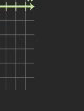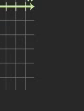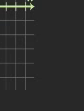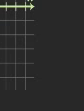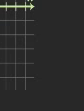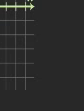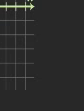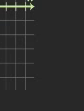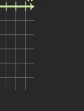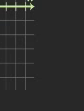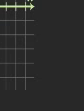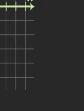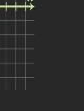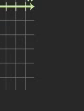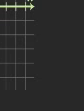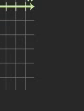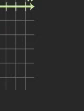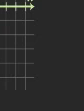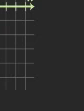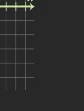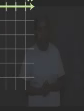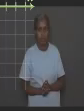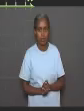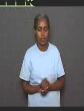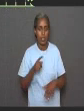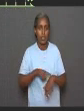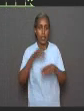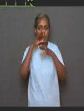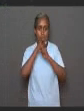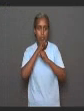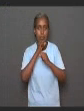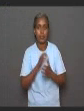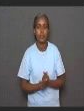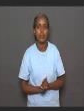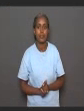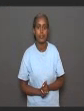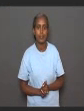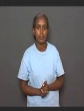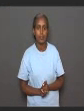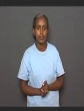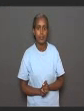Time's up.